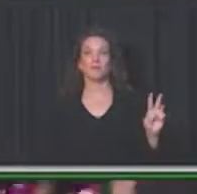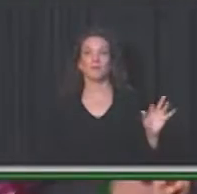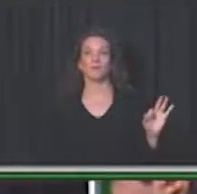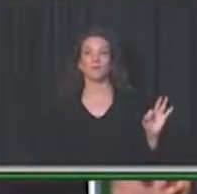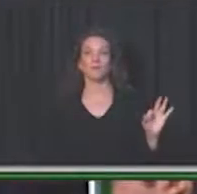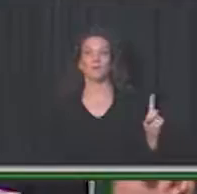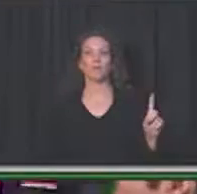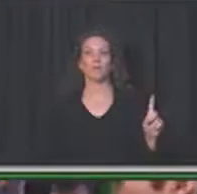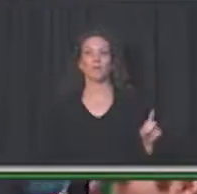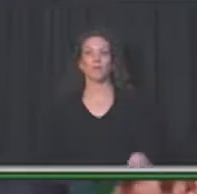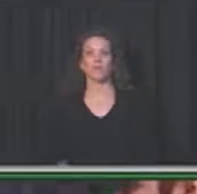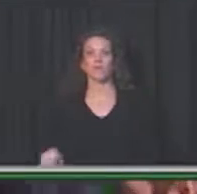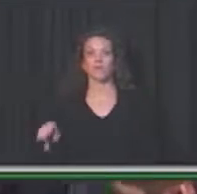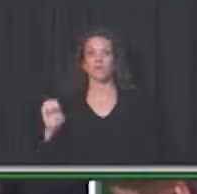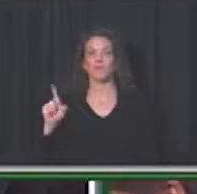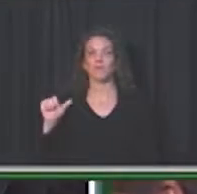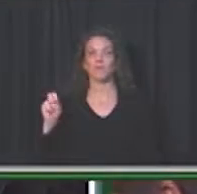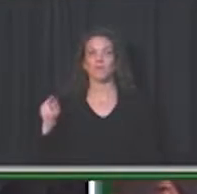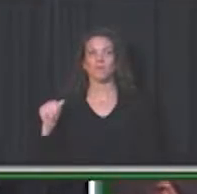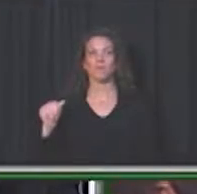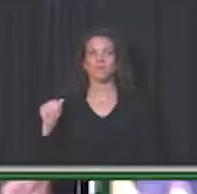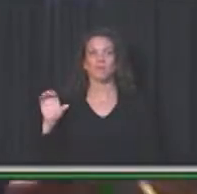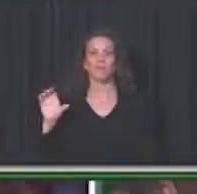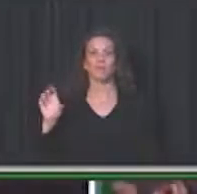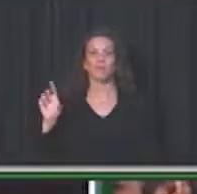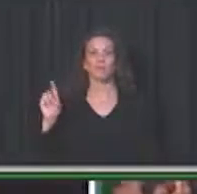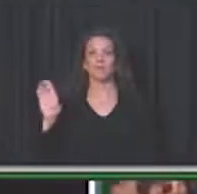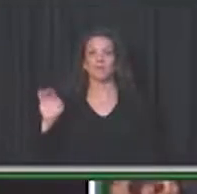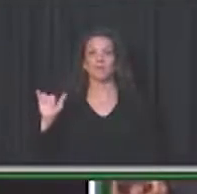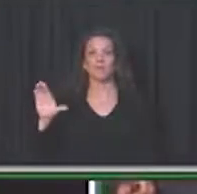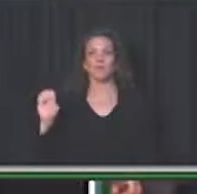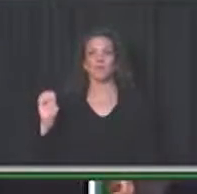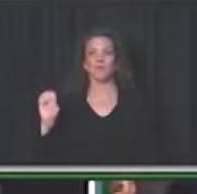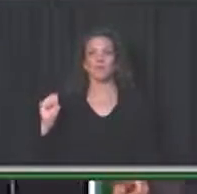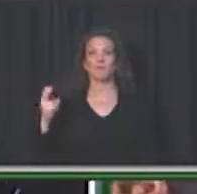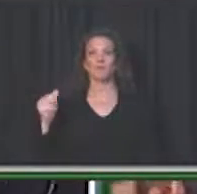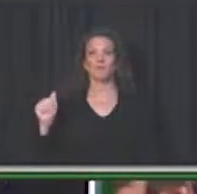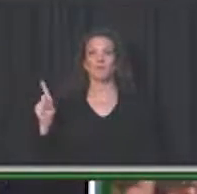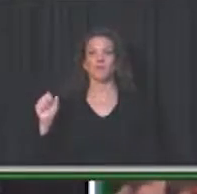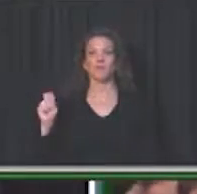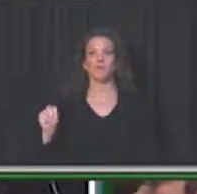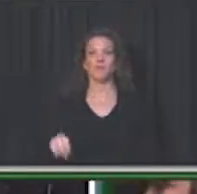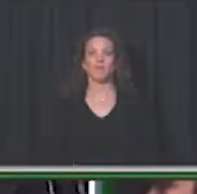Ivan Tejeda Gomez. Debbie Sheridan.